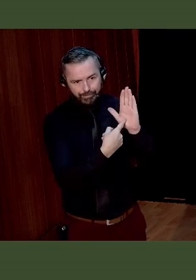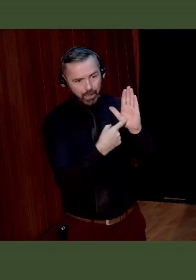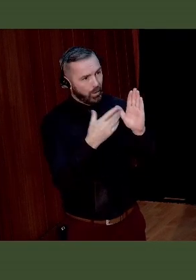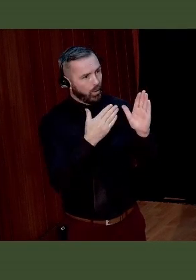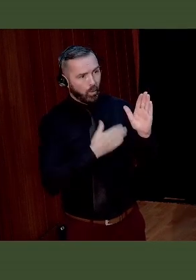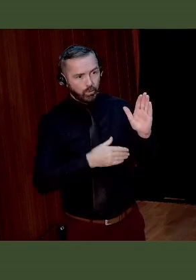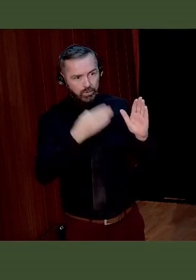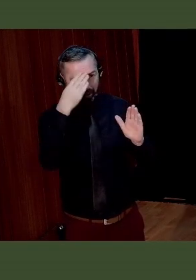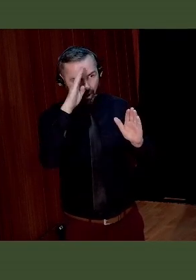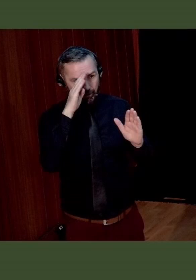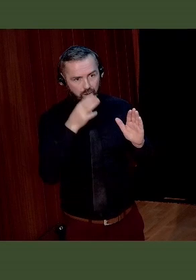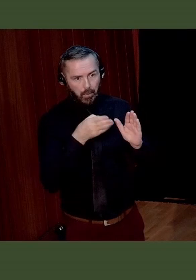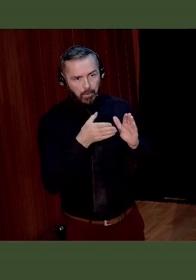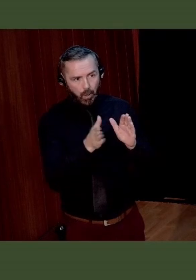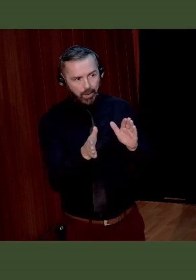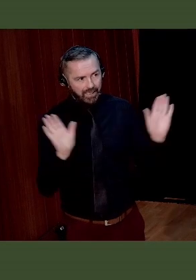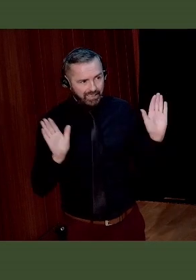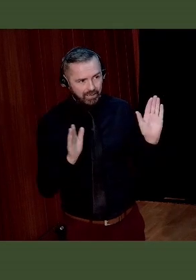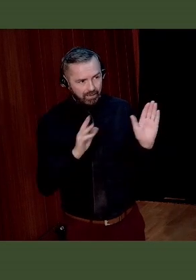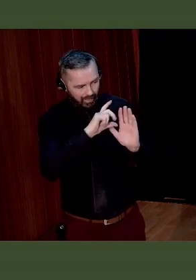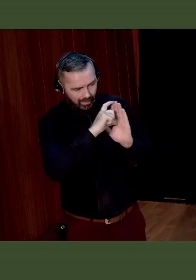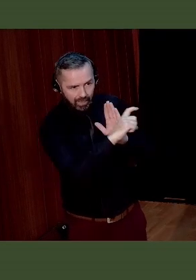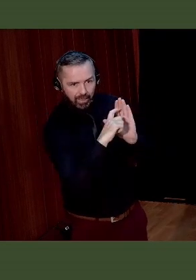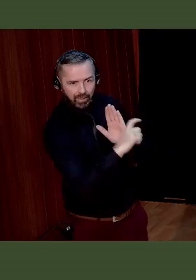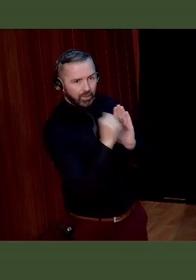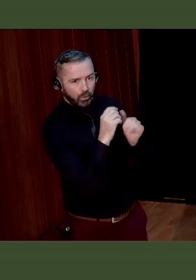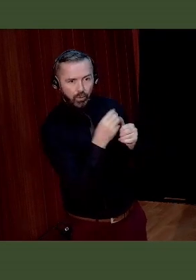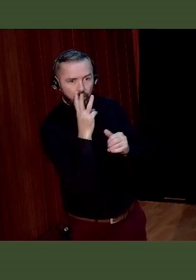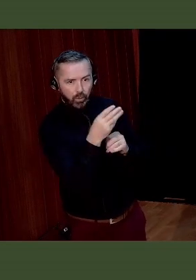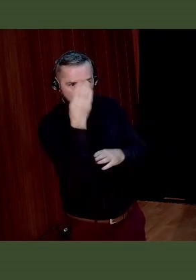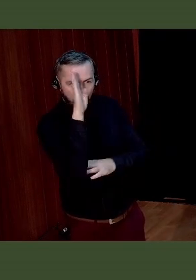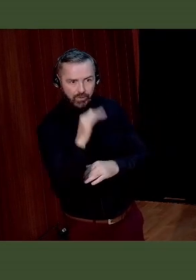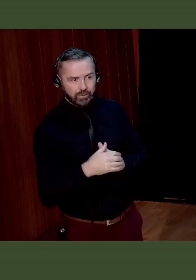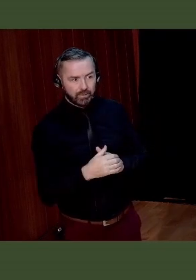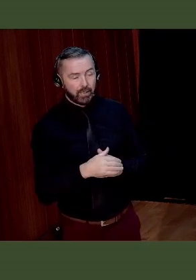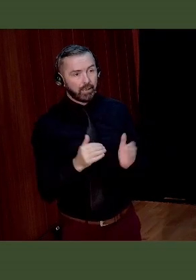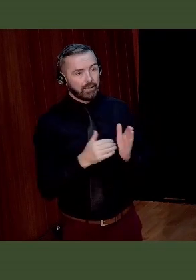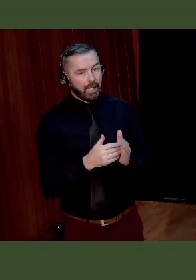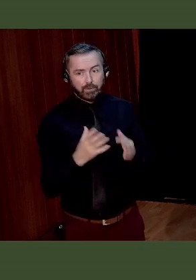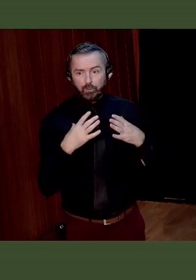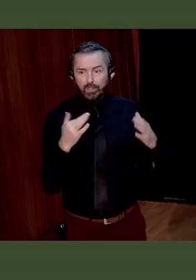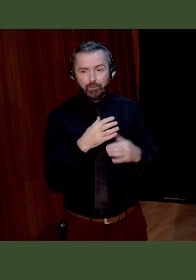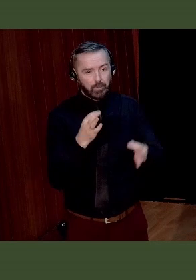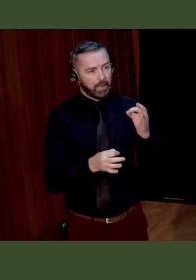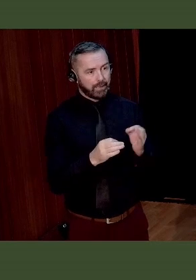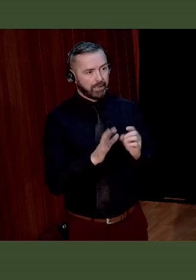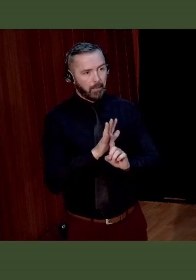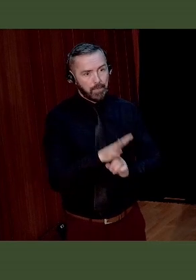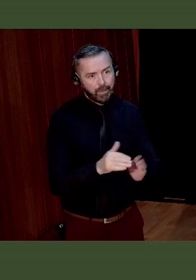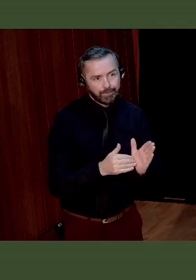Irish Republic, here in Irish Republic, even though the League and the Cleves Solish were free from political bias, if so,